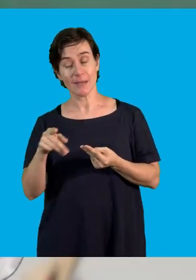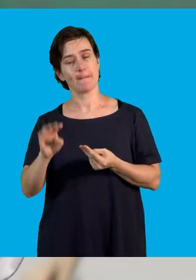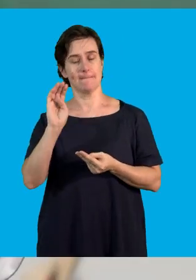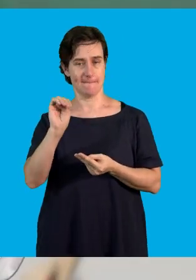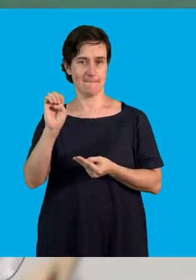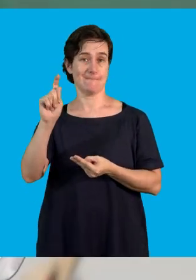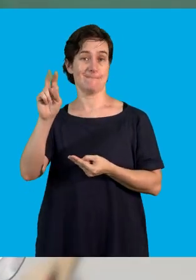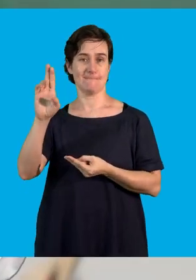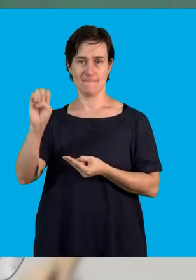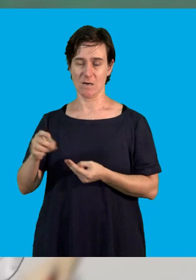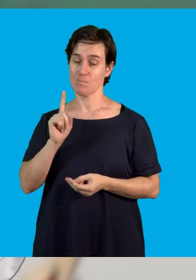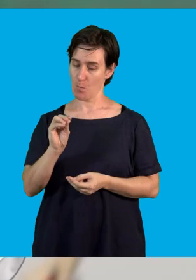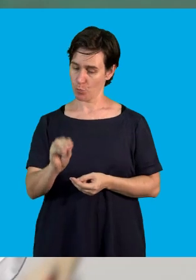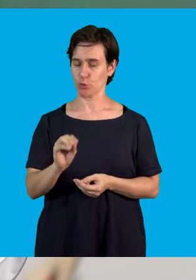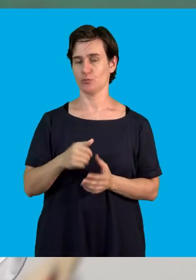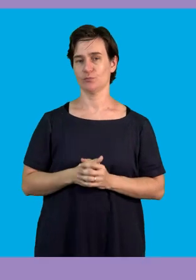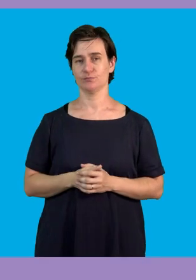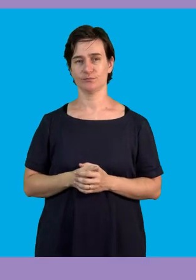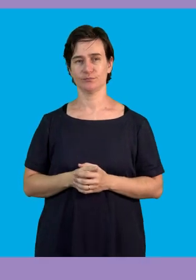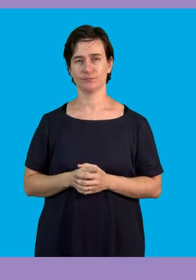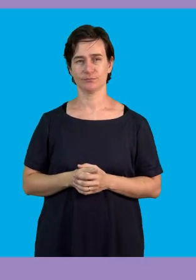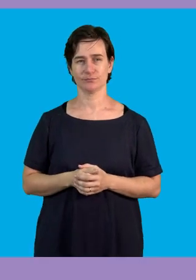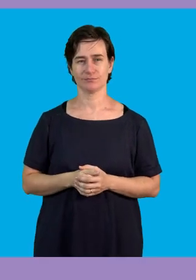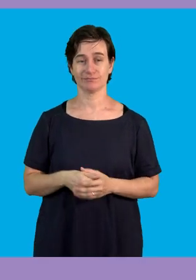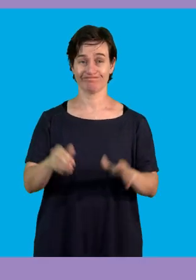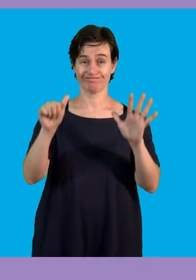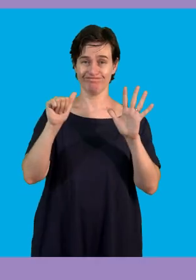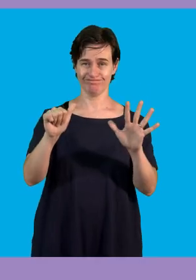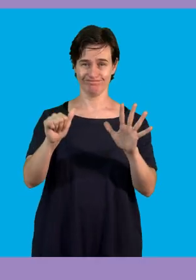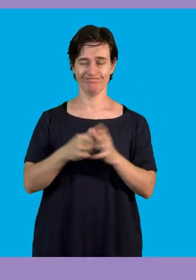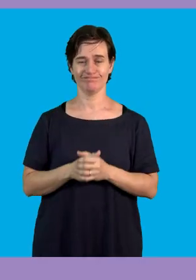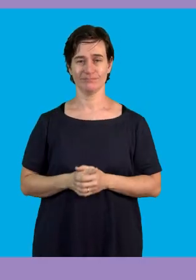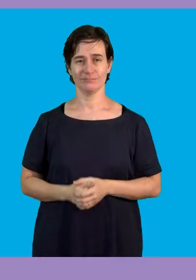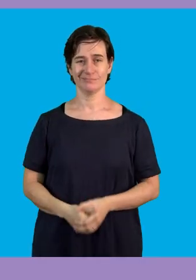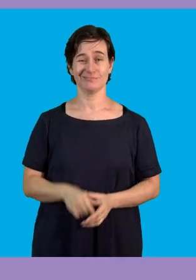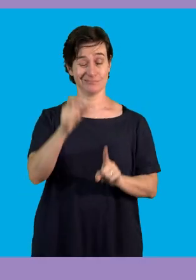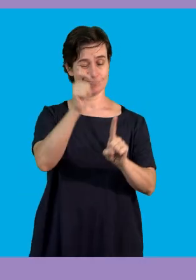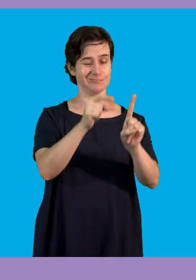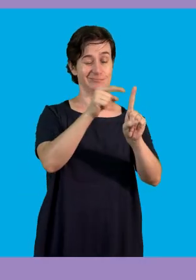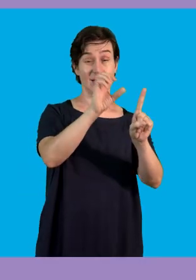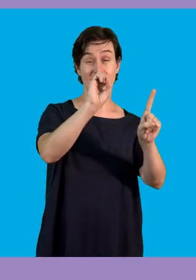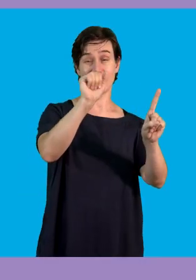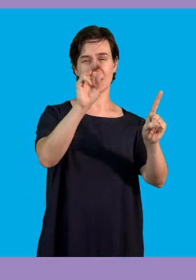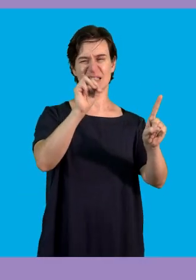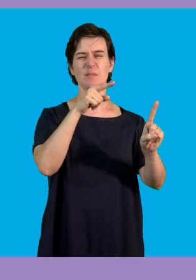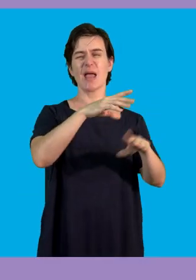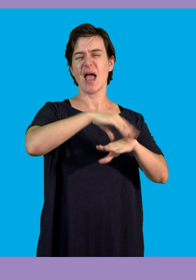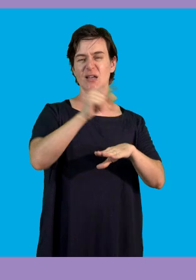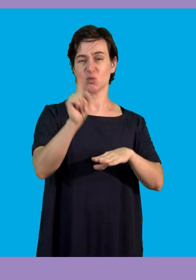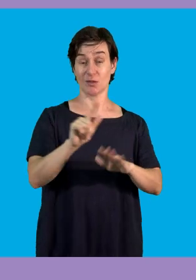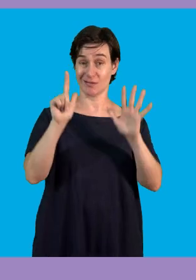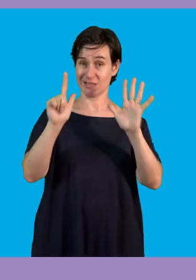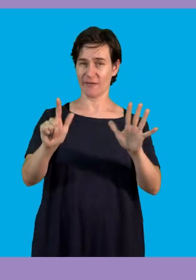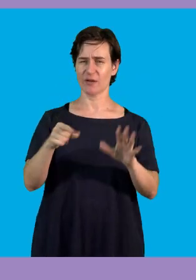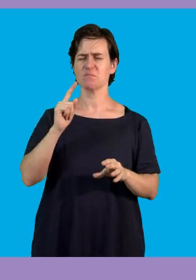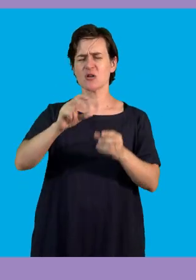it will be 32 meters. Let's look at the next question. Sam is 7 years old.